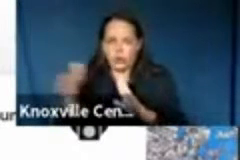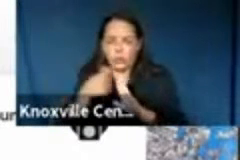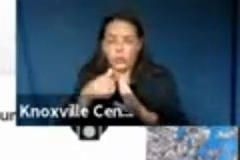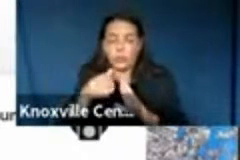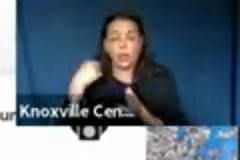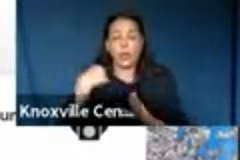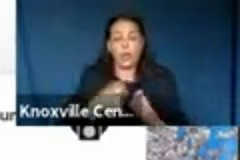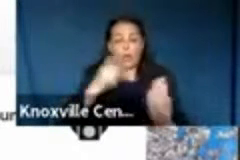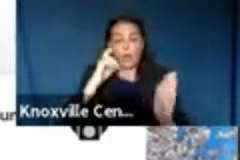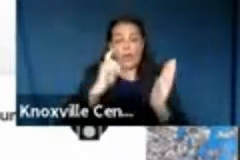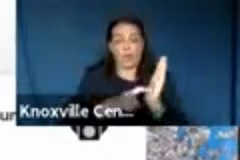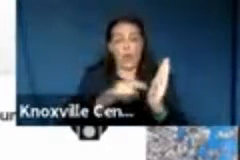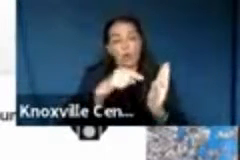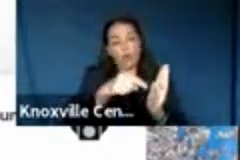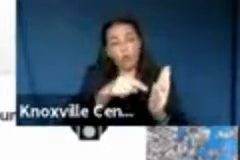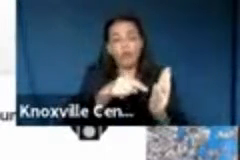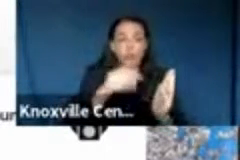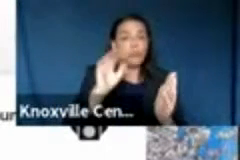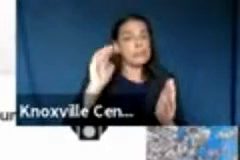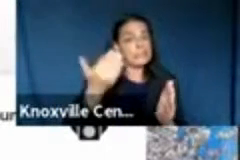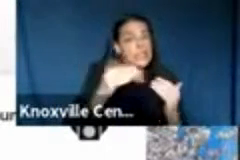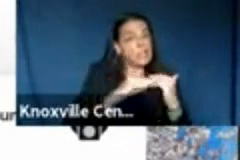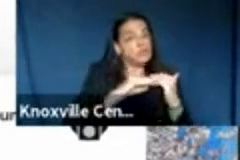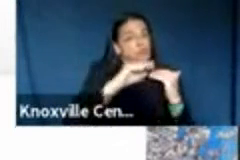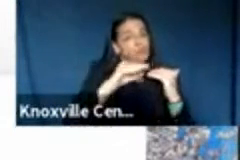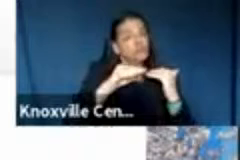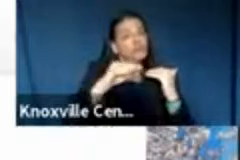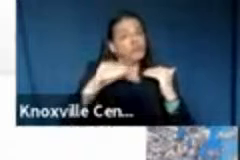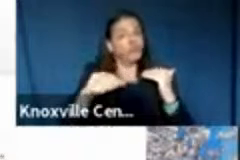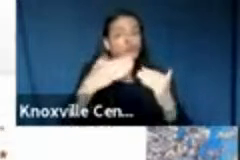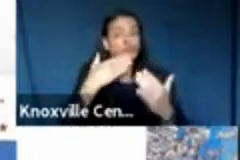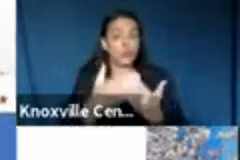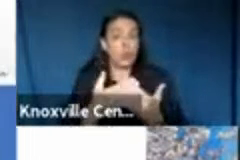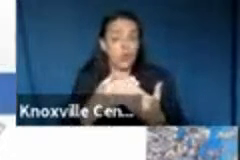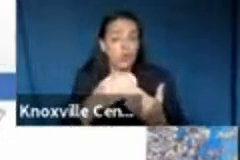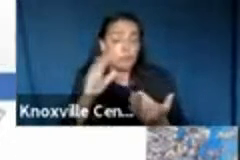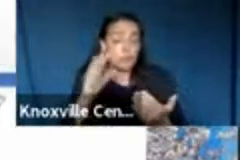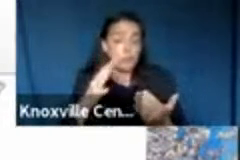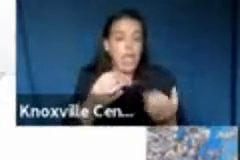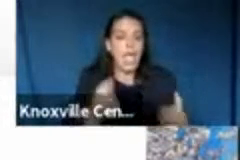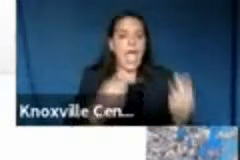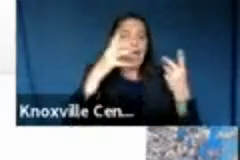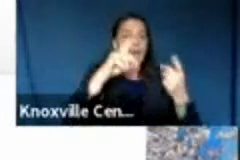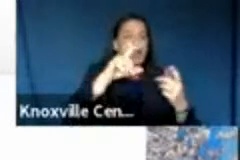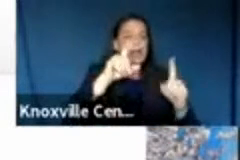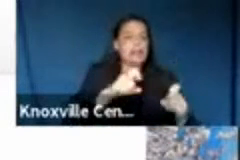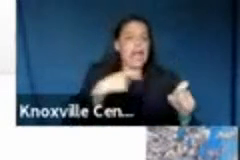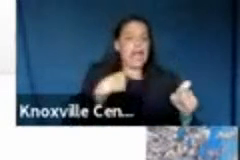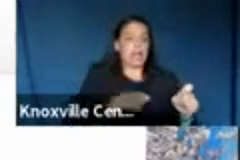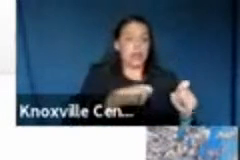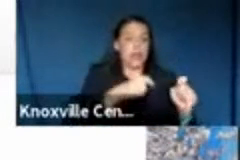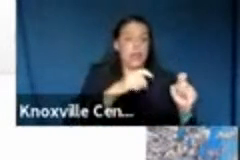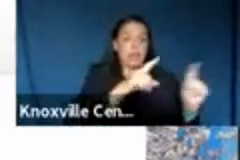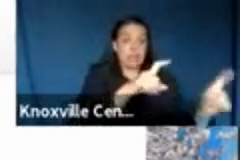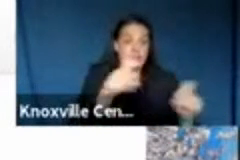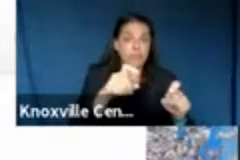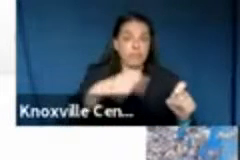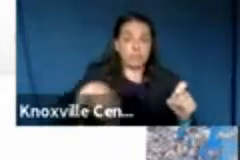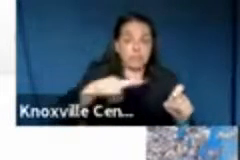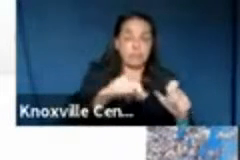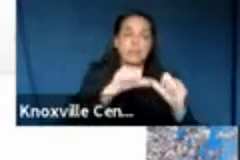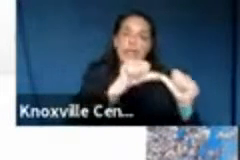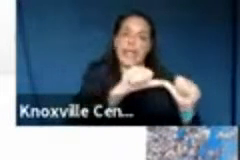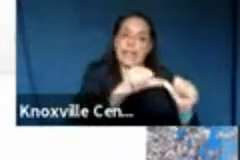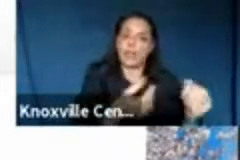can see, the trends are heading in the right direction. The number of tests conducted continues to trend up, and the lag time in